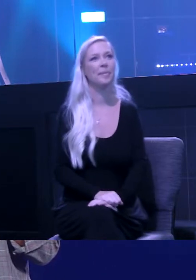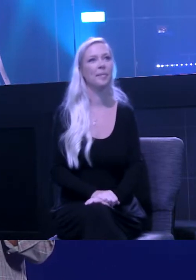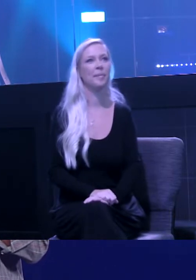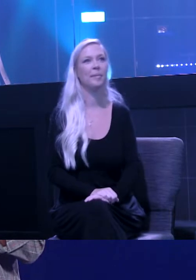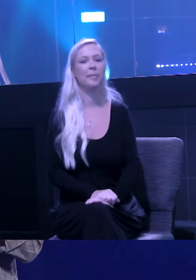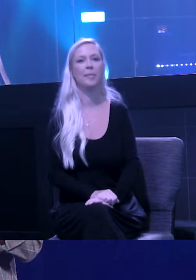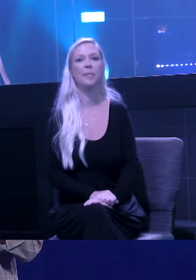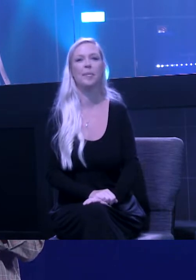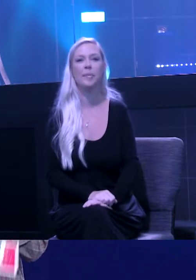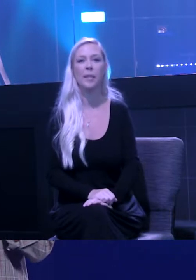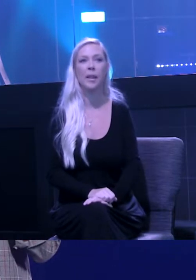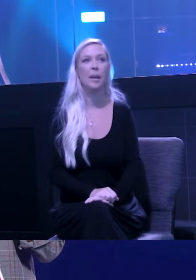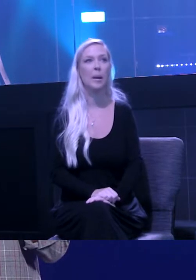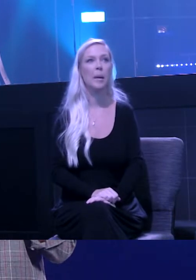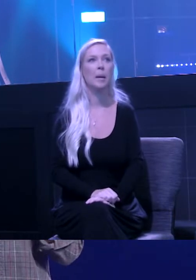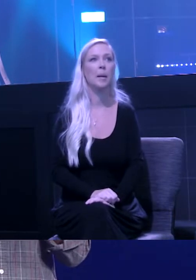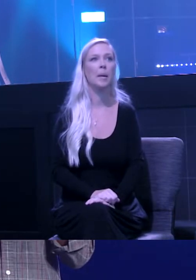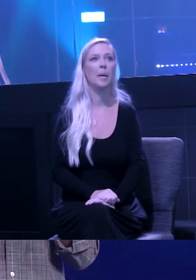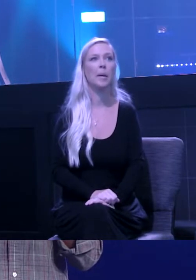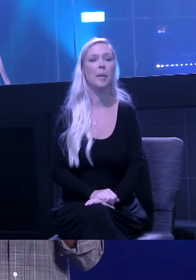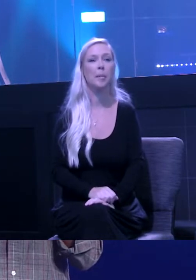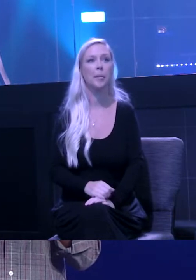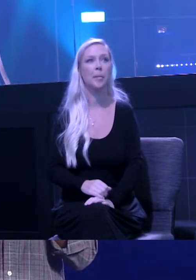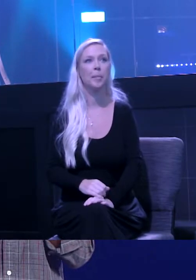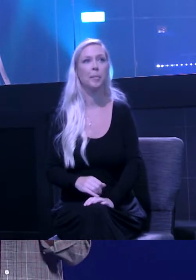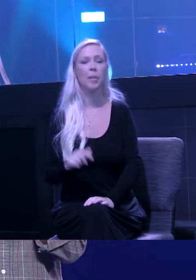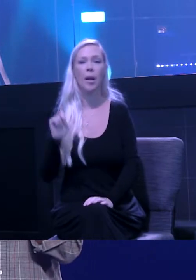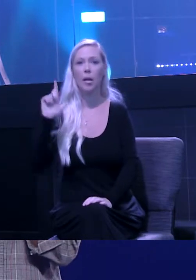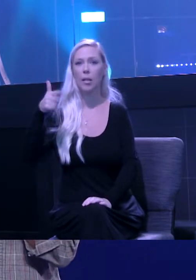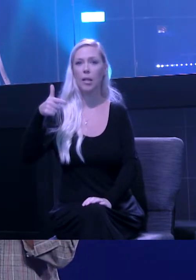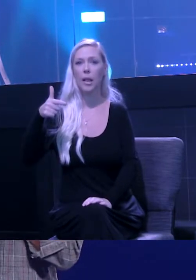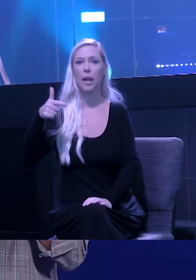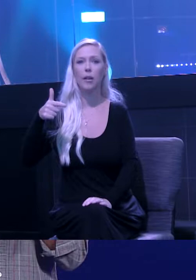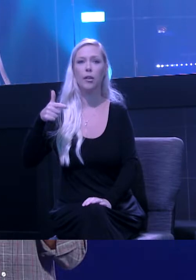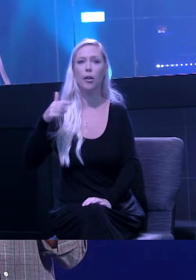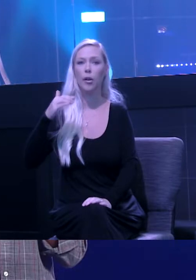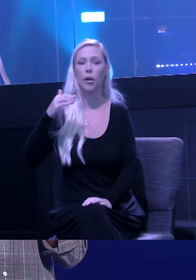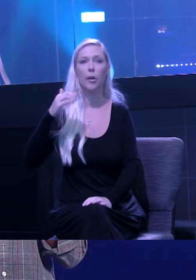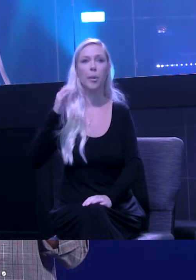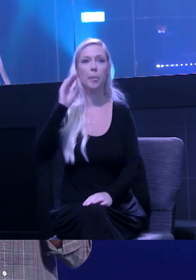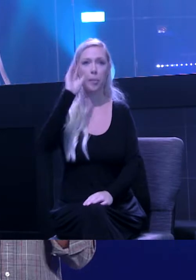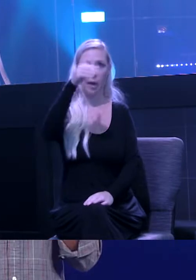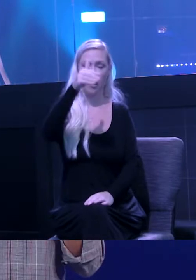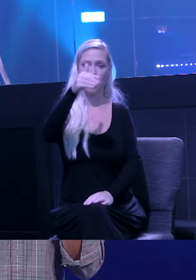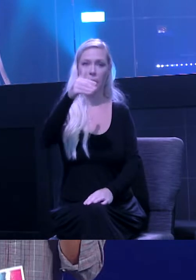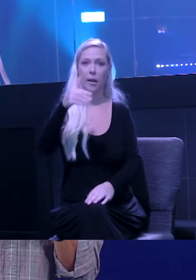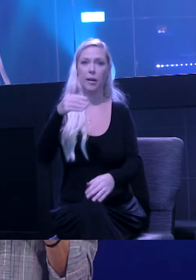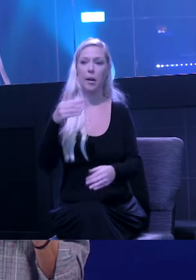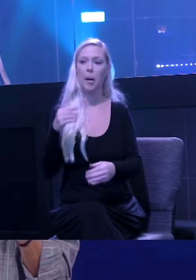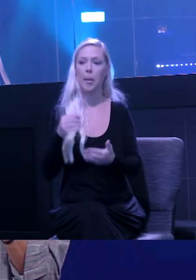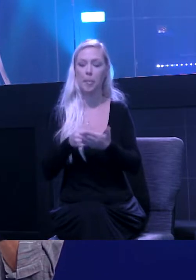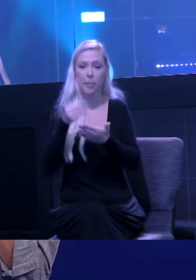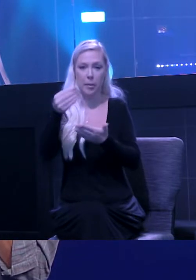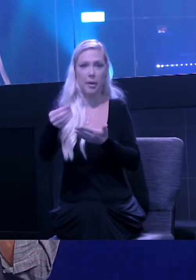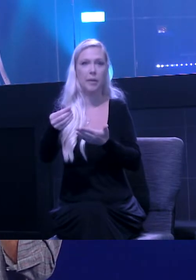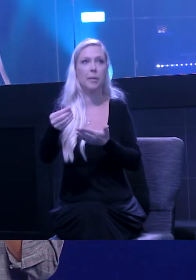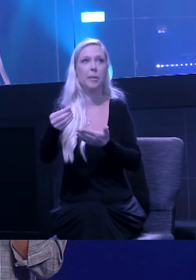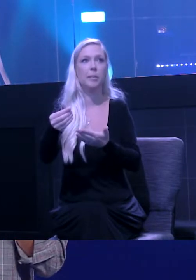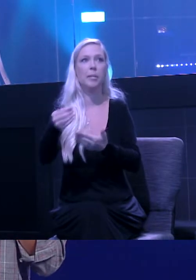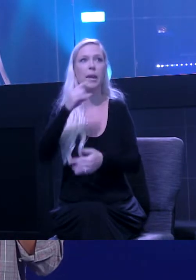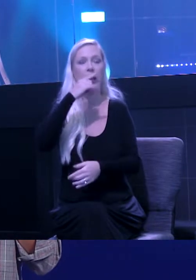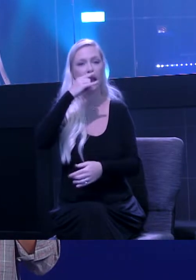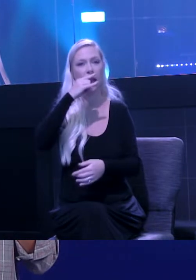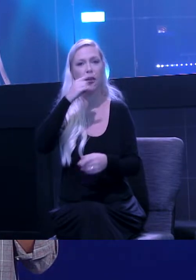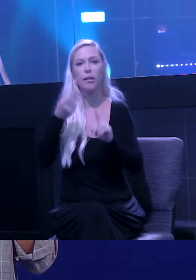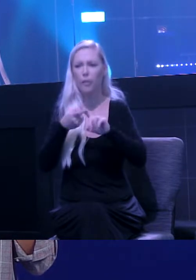Got some invites right outside at the glass wall. There's a whole stack of these. Take some today. Give them to your kids. Have them invite their friends. Have